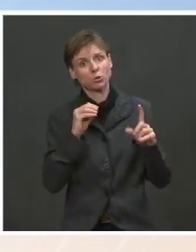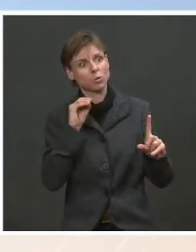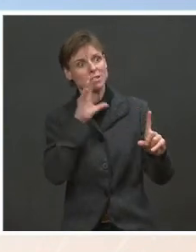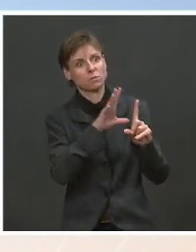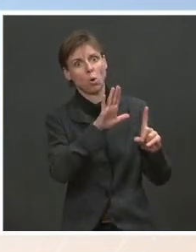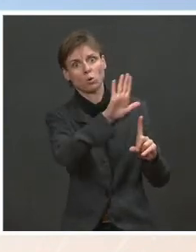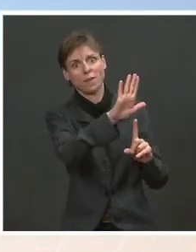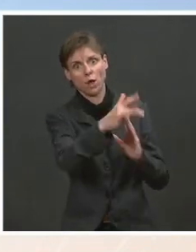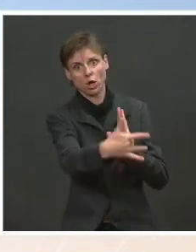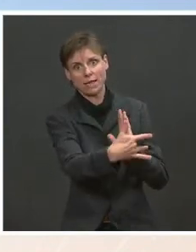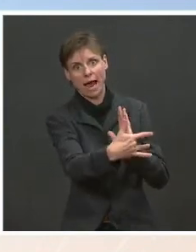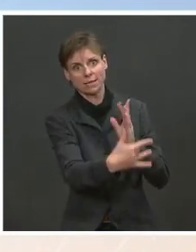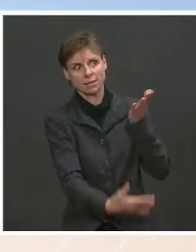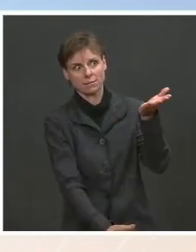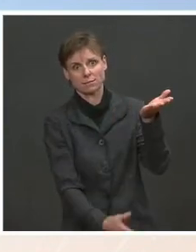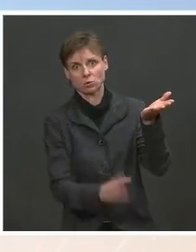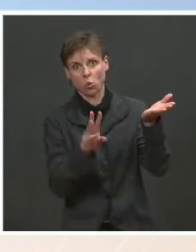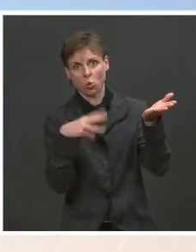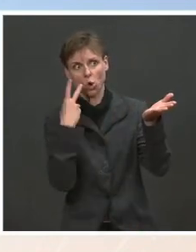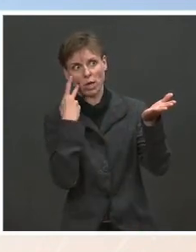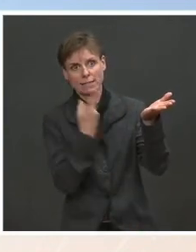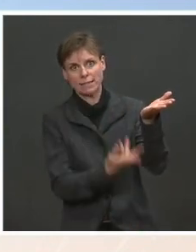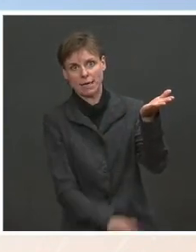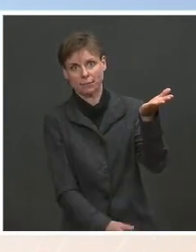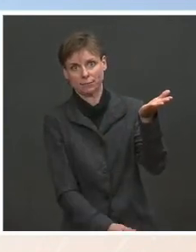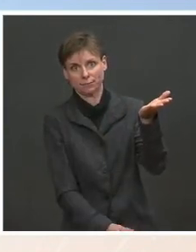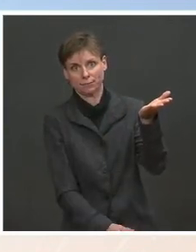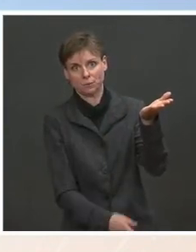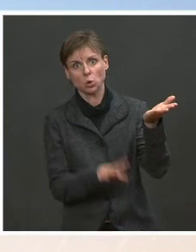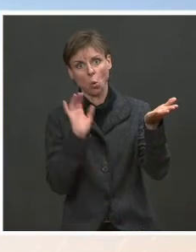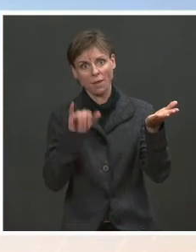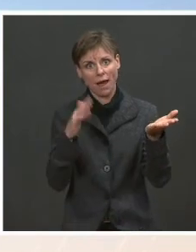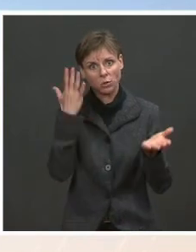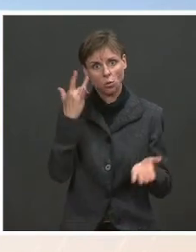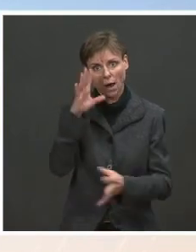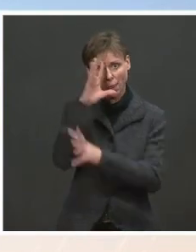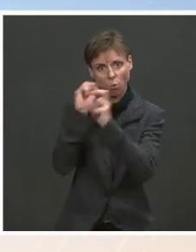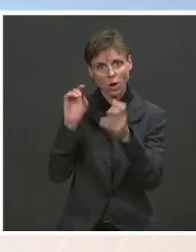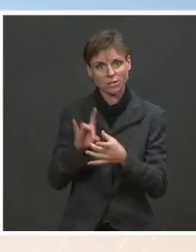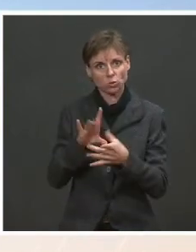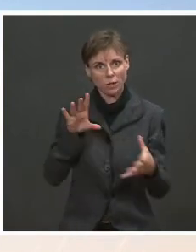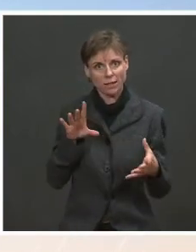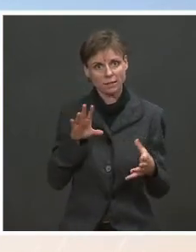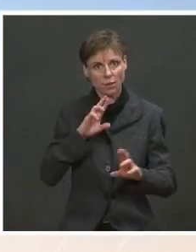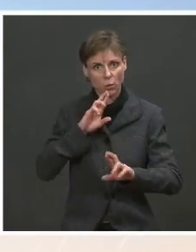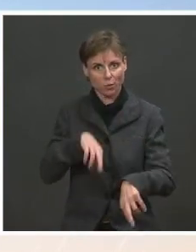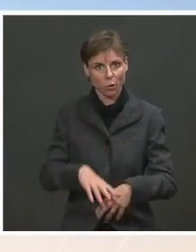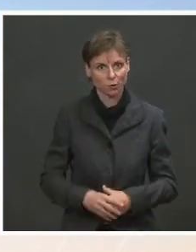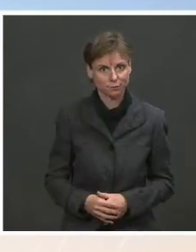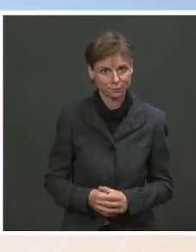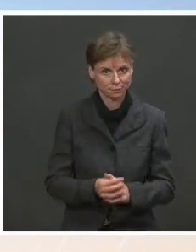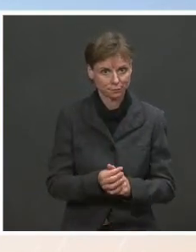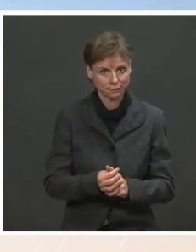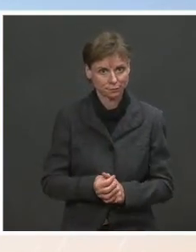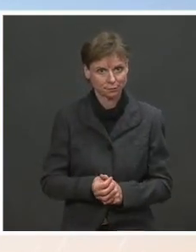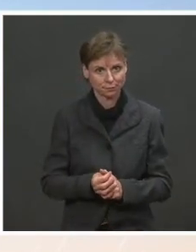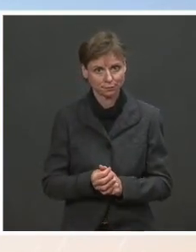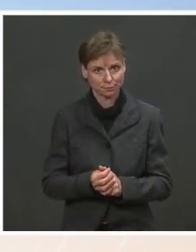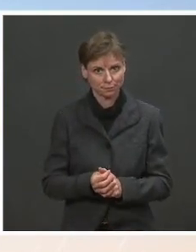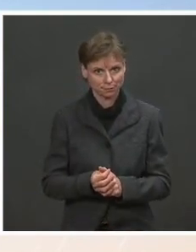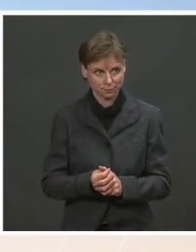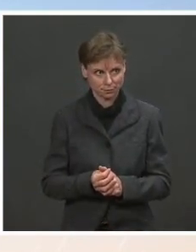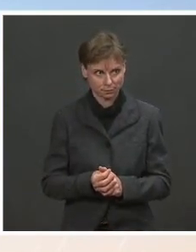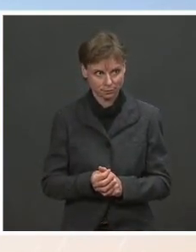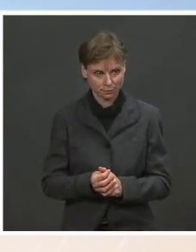so that the world is aware of them. So that's why we released this report. Go ahead. On the president's